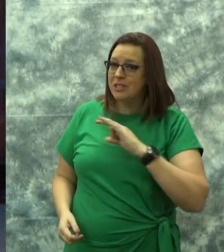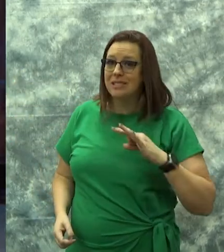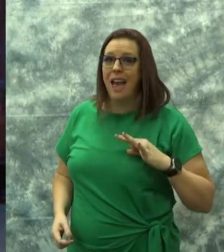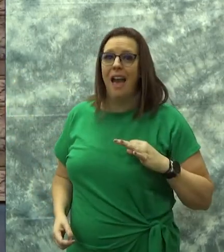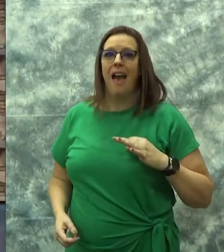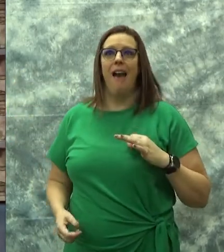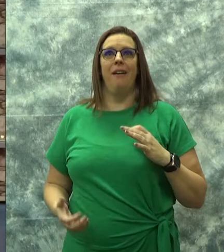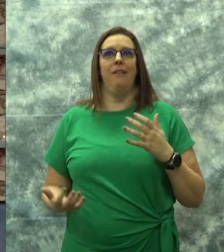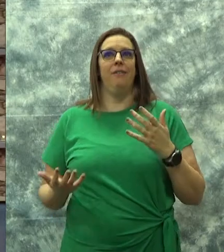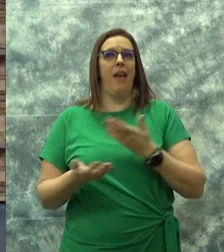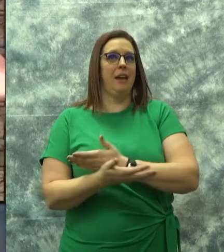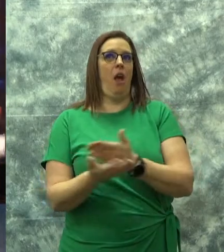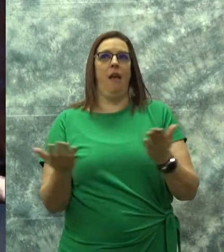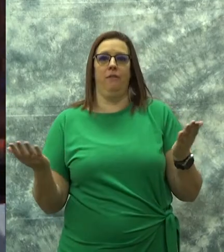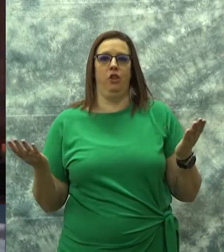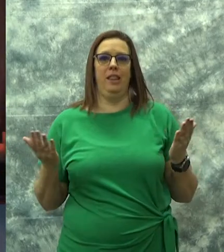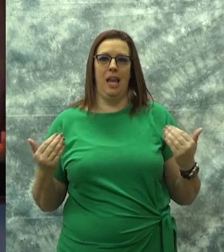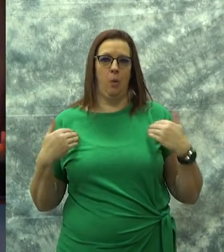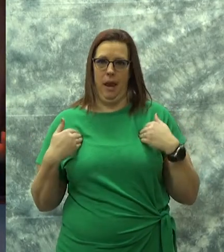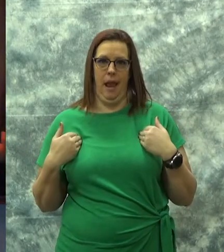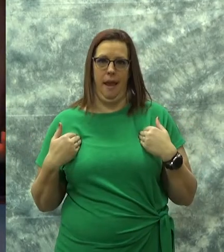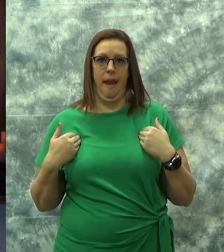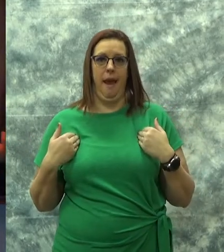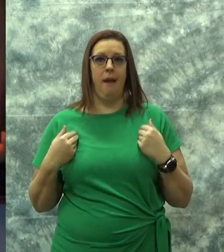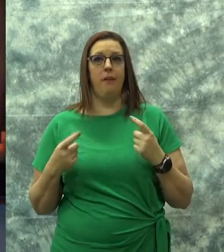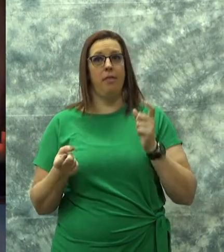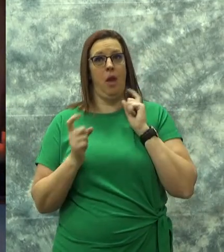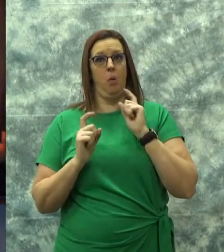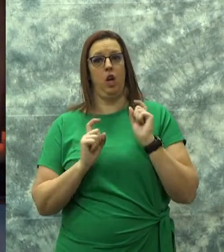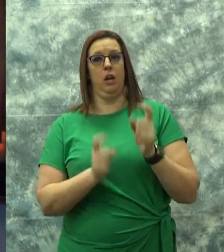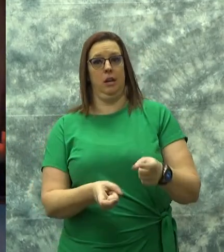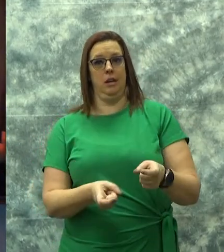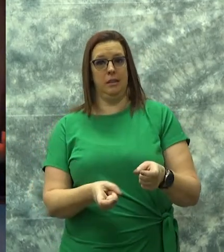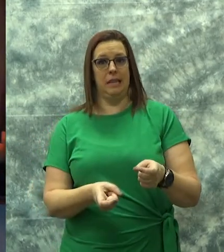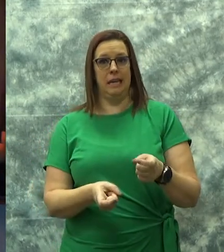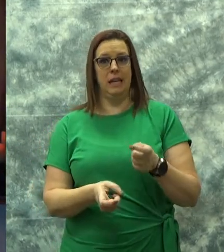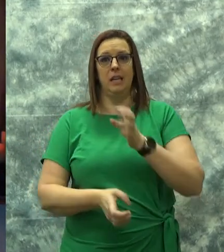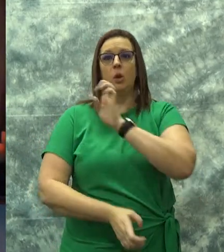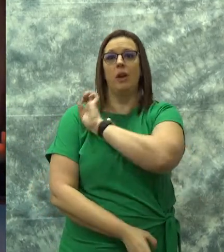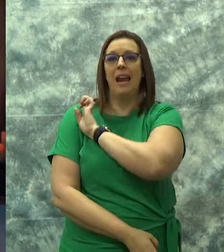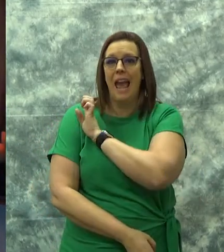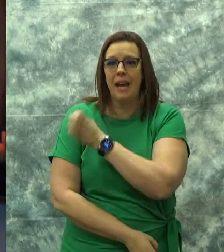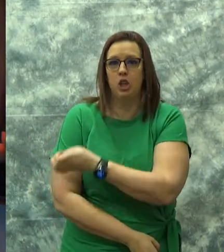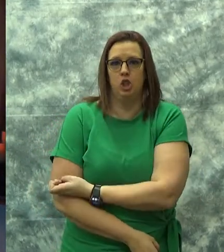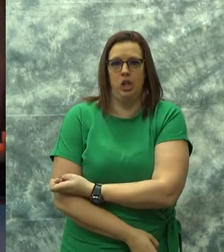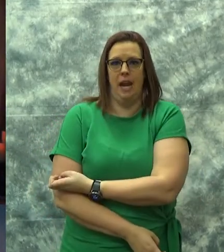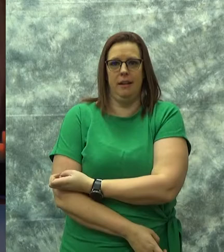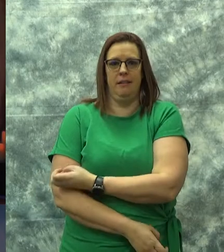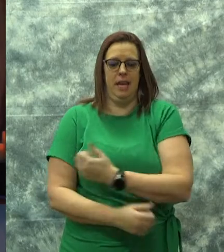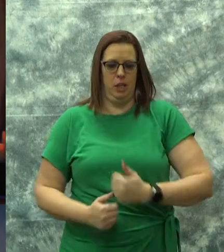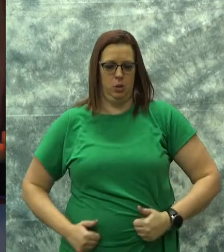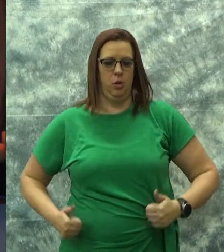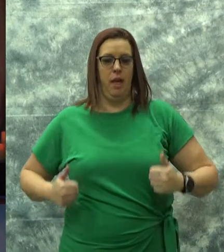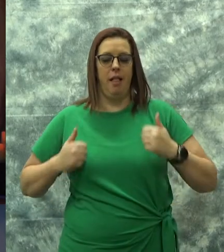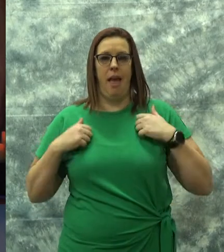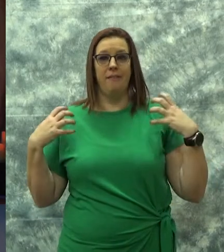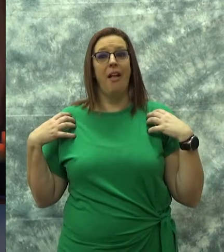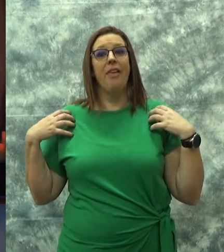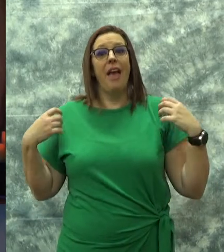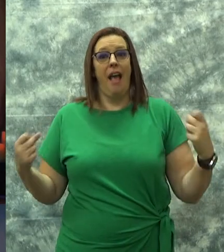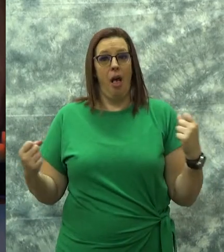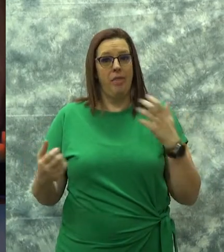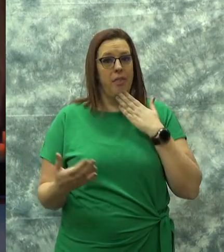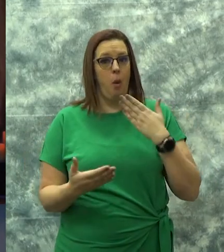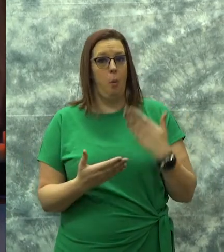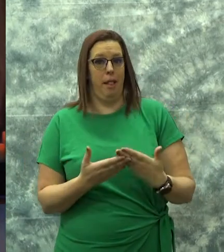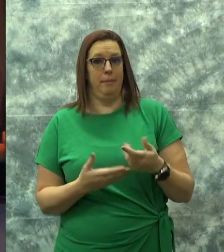our ministerial staff, all our staff, and all that we have here, and that we're contributing energetically to the life,